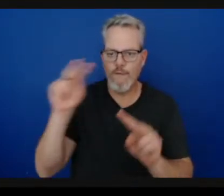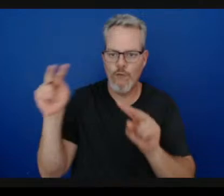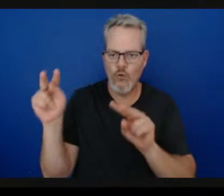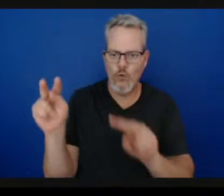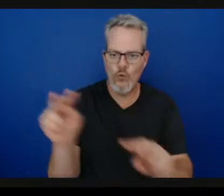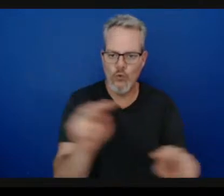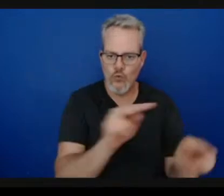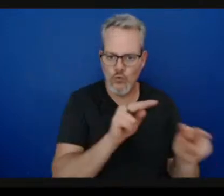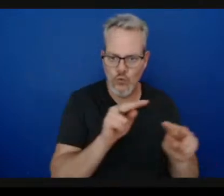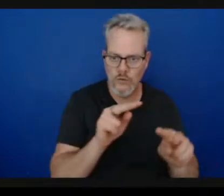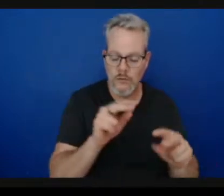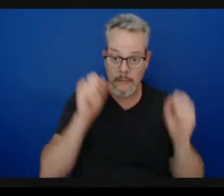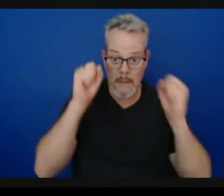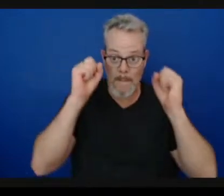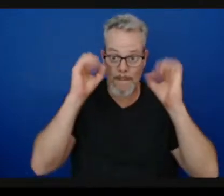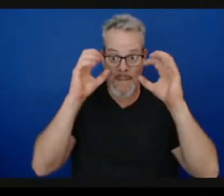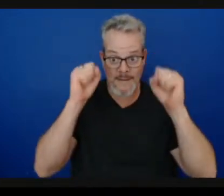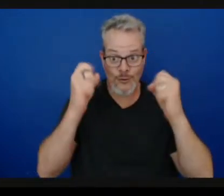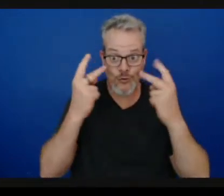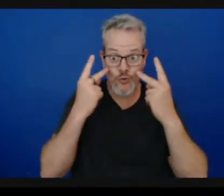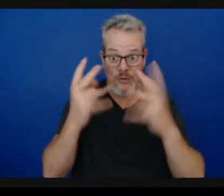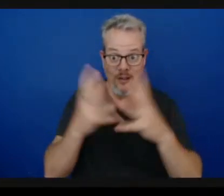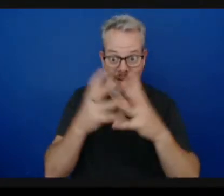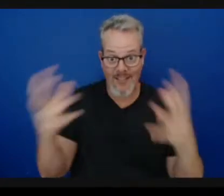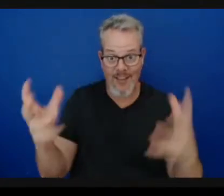how much footage there actually is. A lot of this is in color.